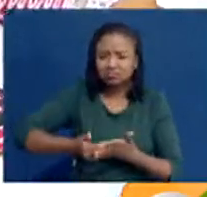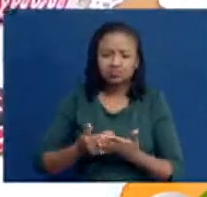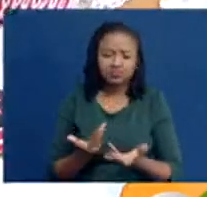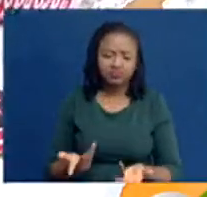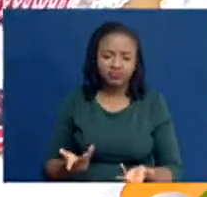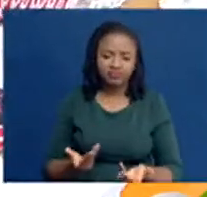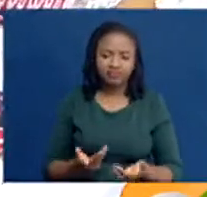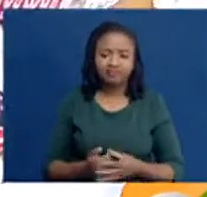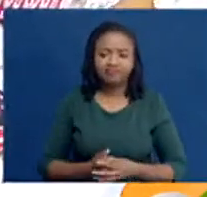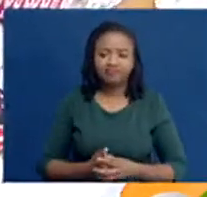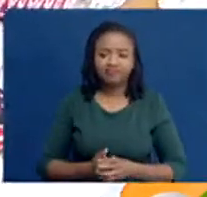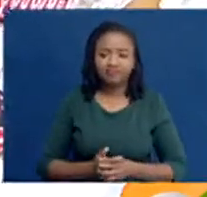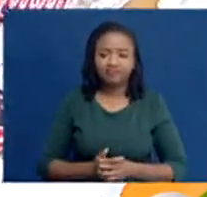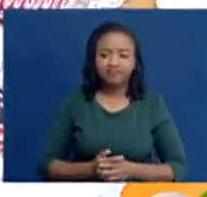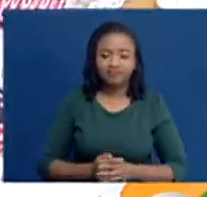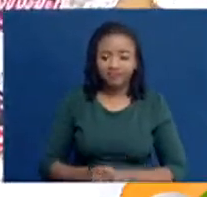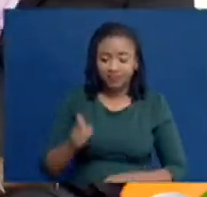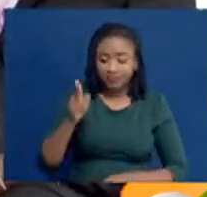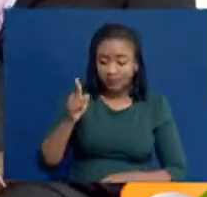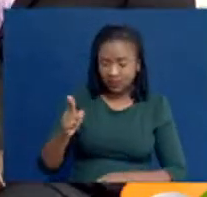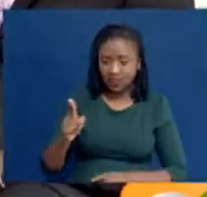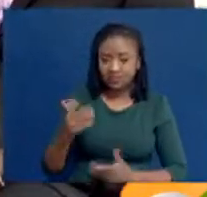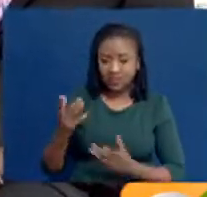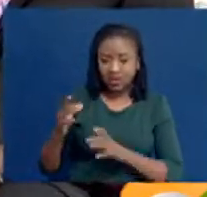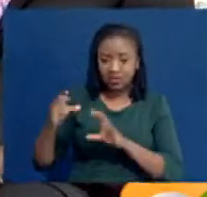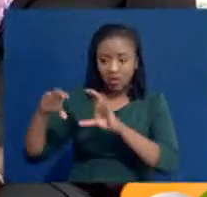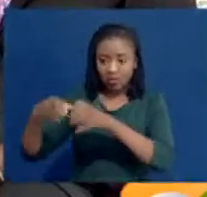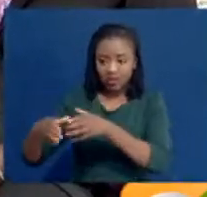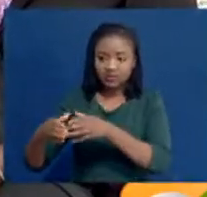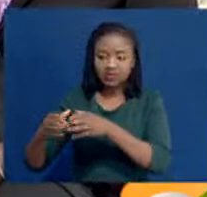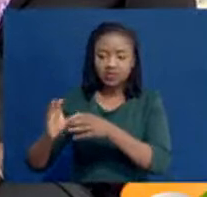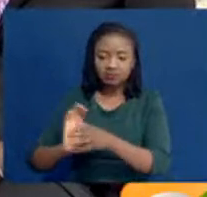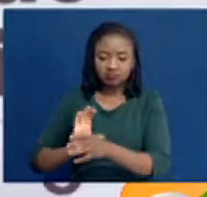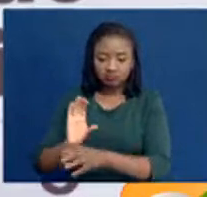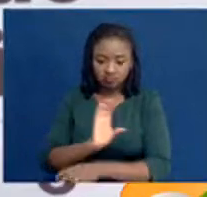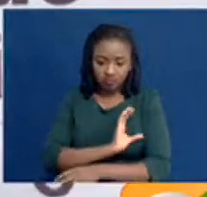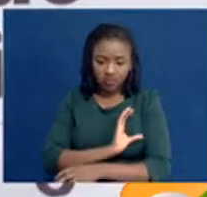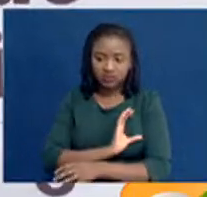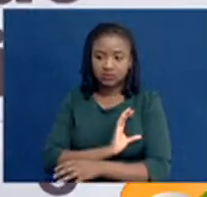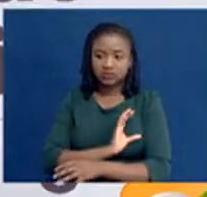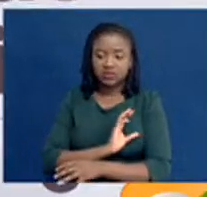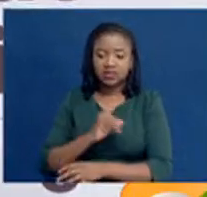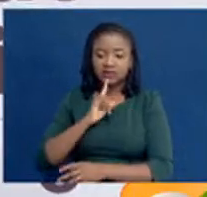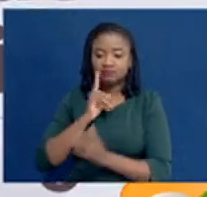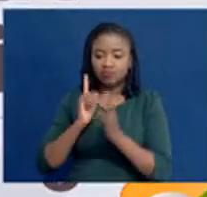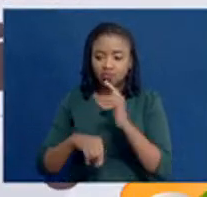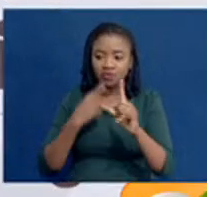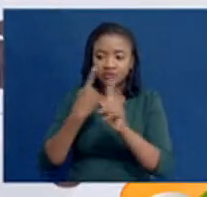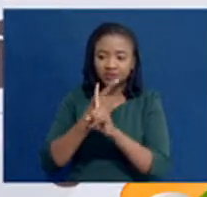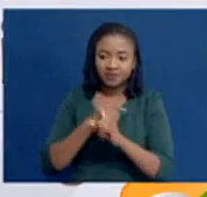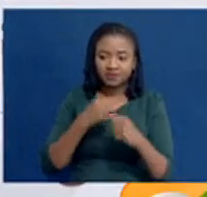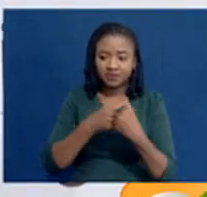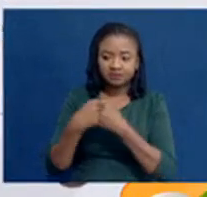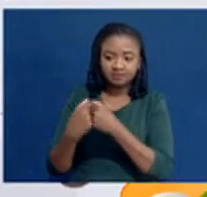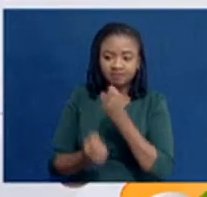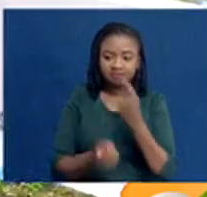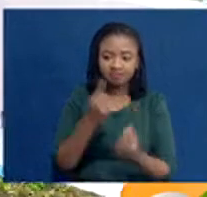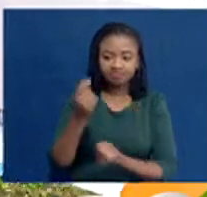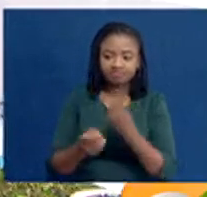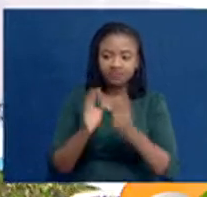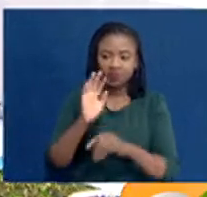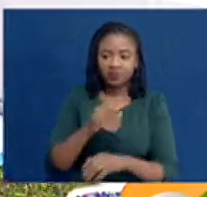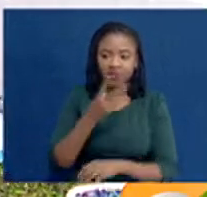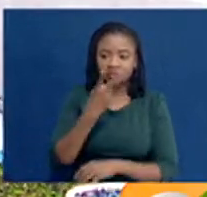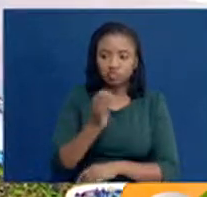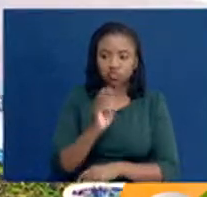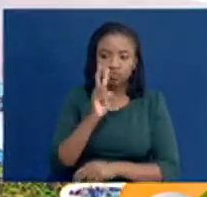According to the Political Parties Liaison Committee, the only way of silencing the disgruntled voices arising from the 2022 presidential election